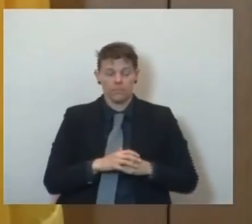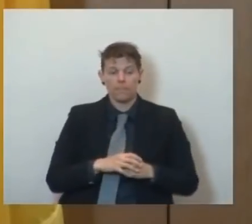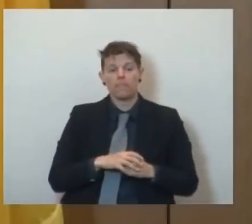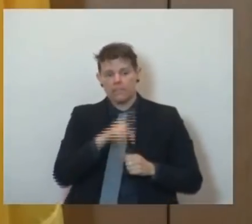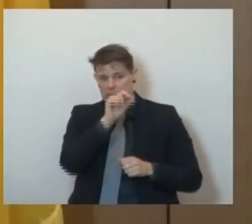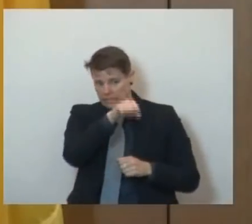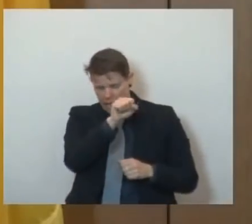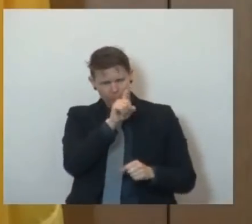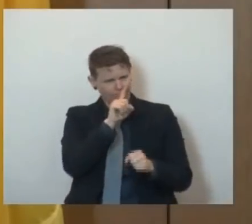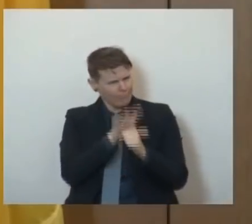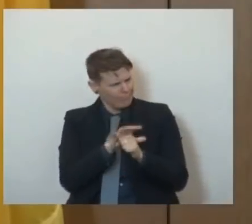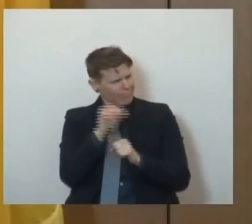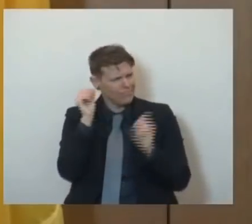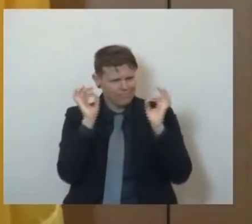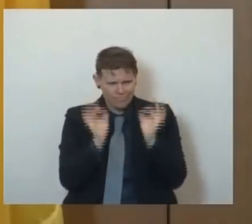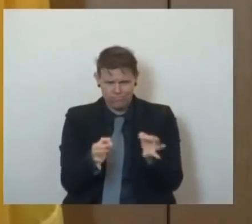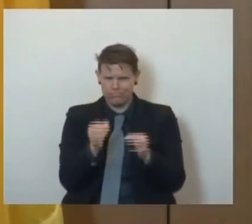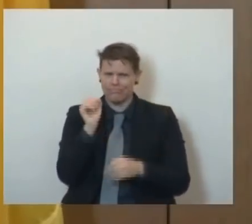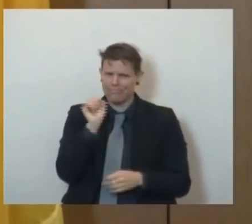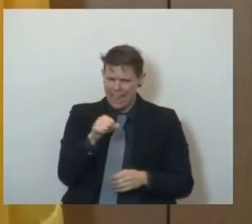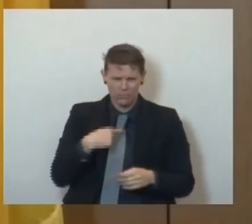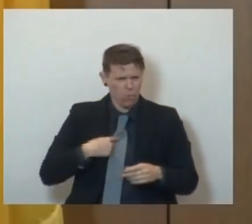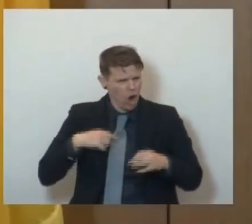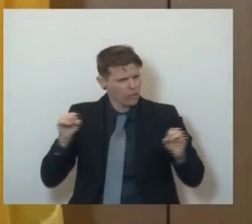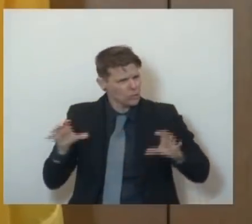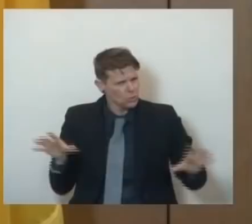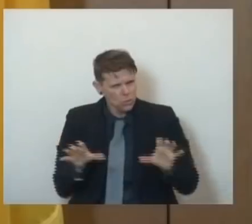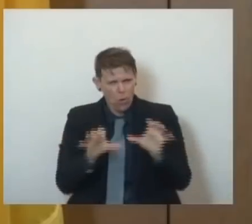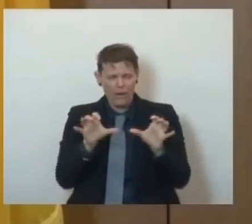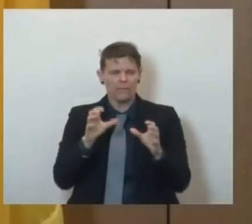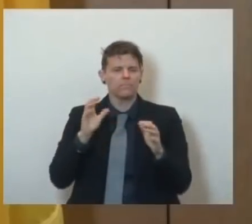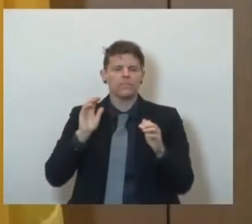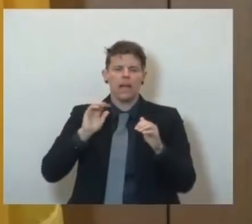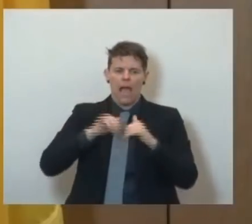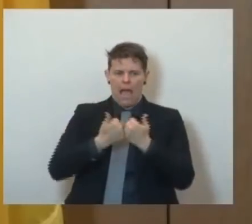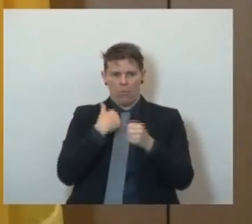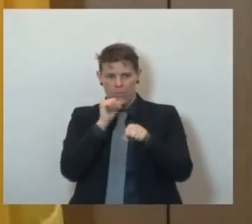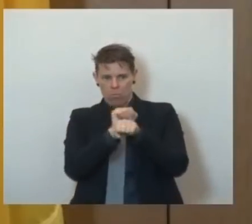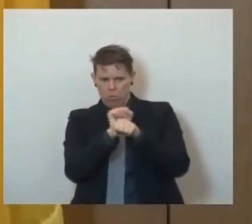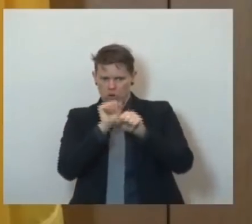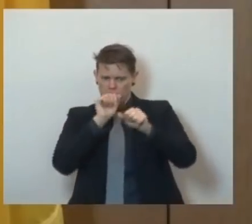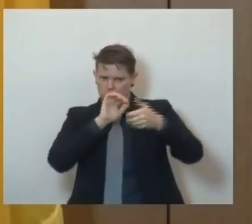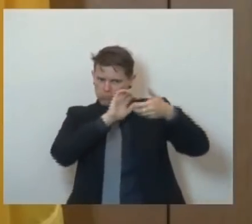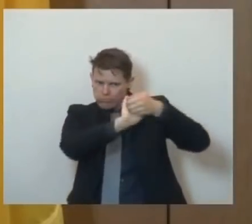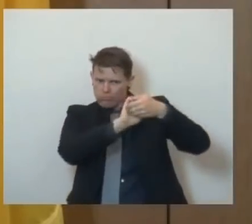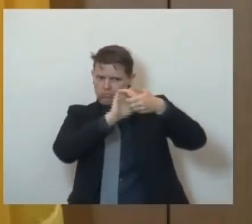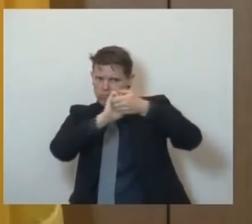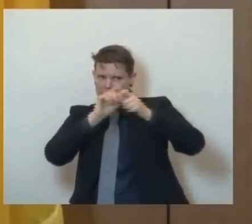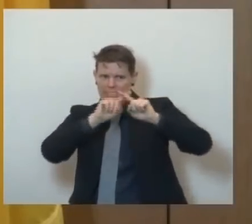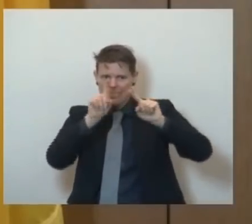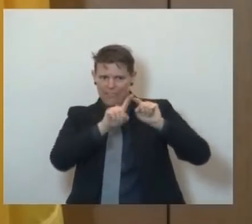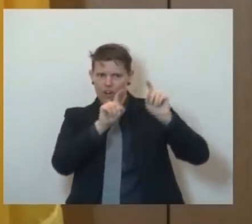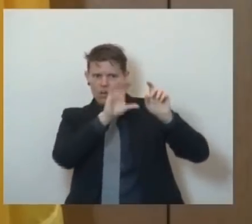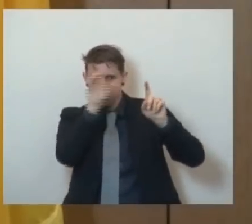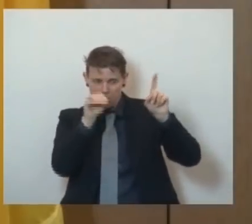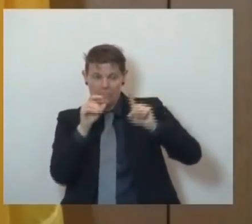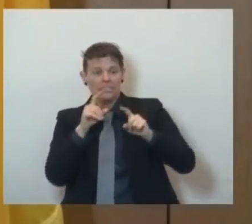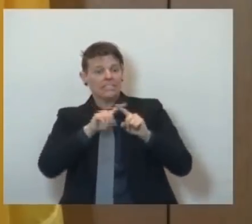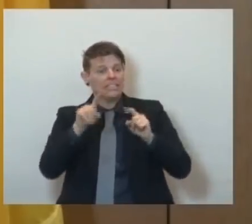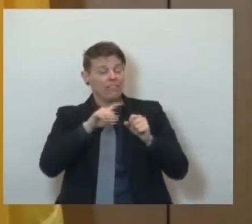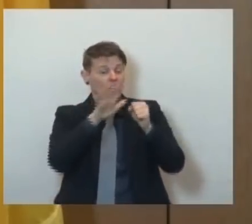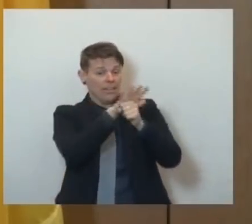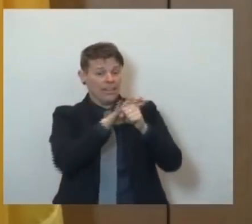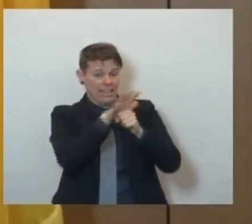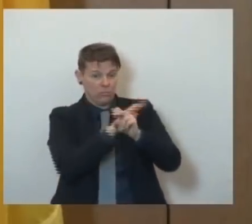that most effective is to be working with all of the partners. So every sovereign nation in the northwest corridor